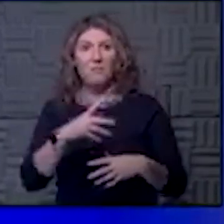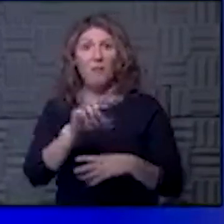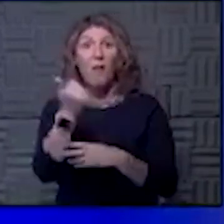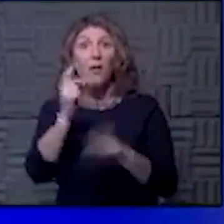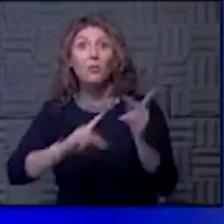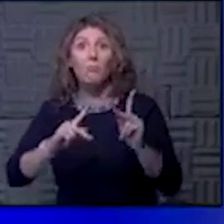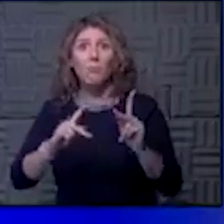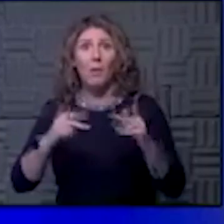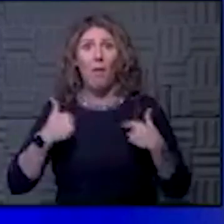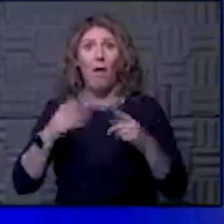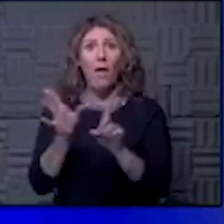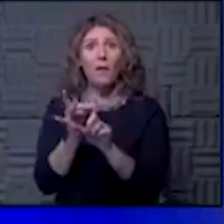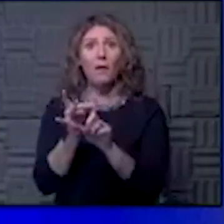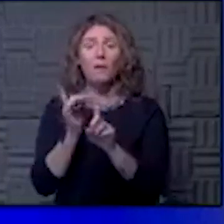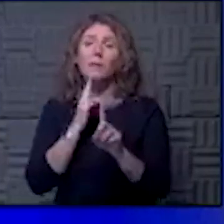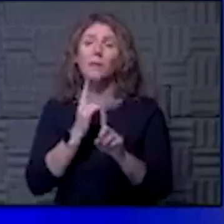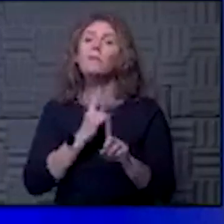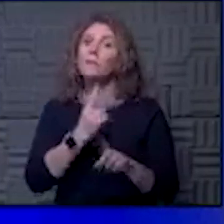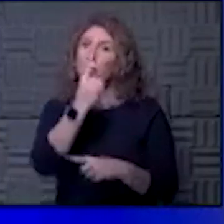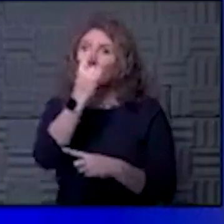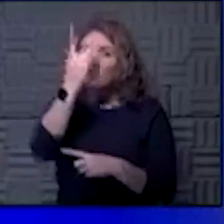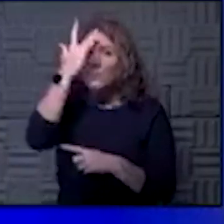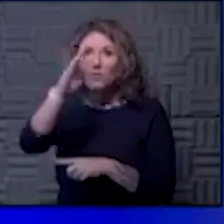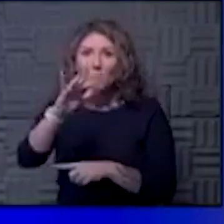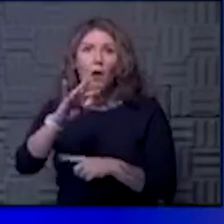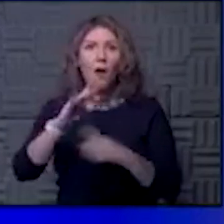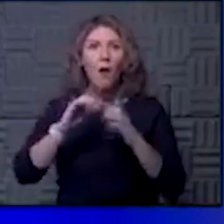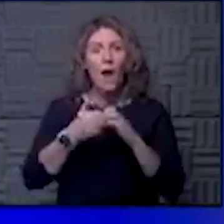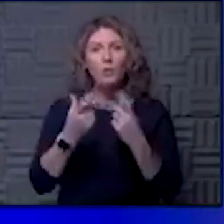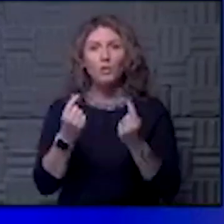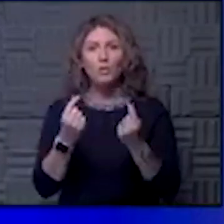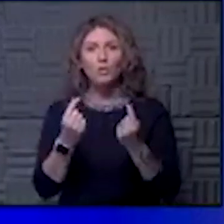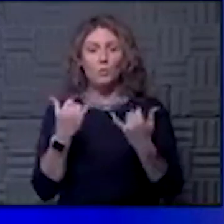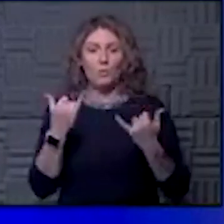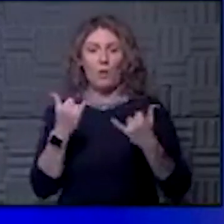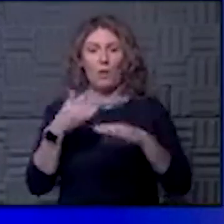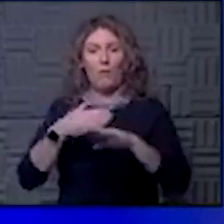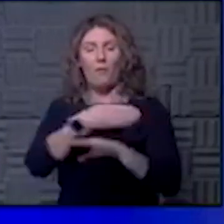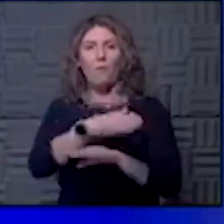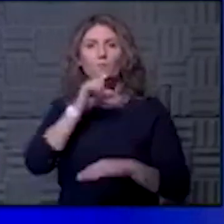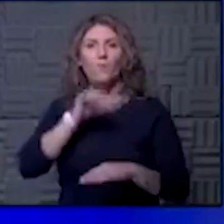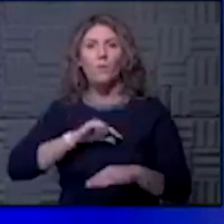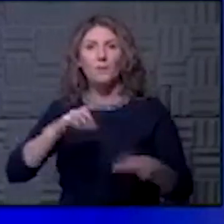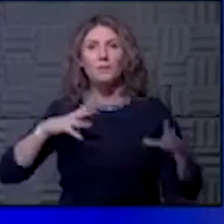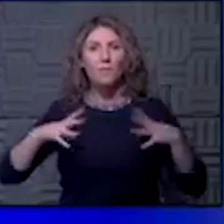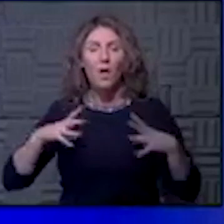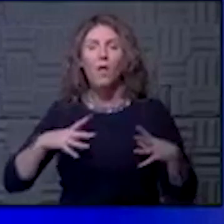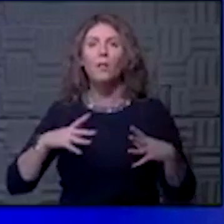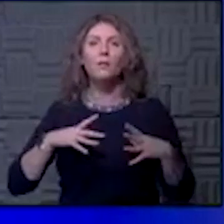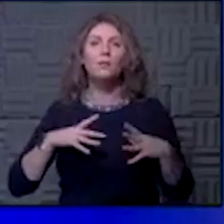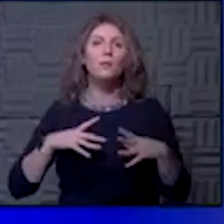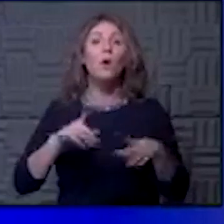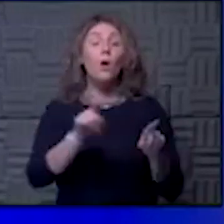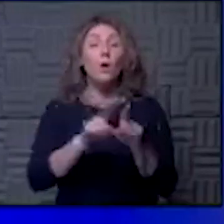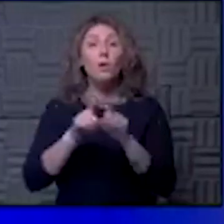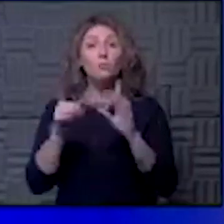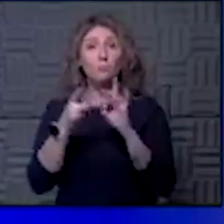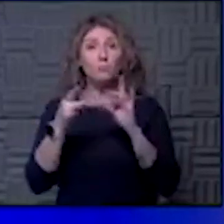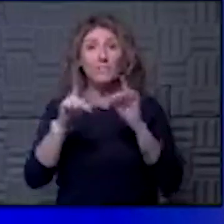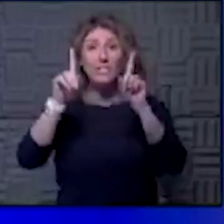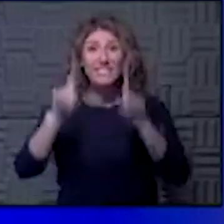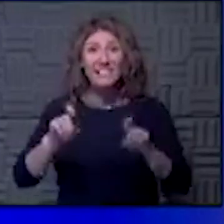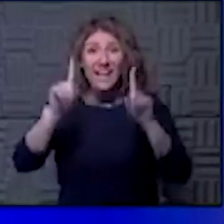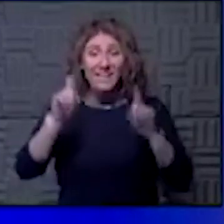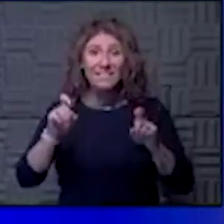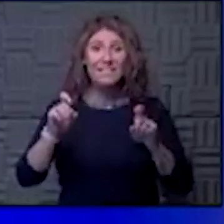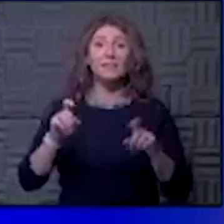I think that's a very smart way to go about things now after the Thanksgiving holiday. They also mentioned getting tested. We just don't